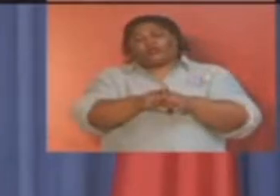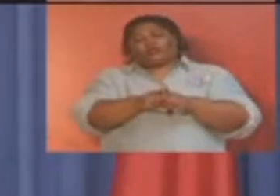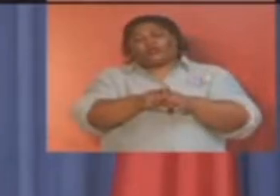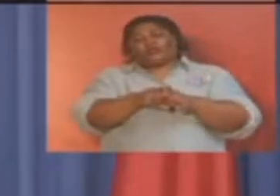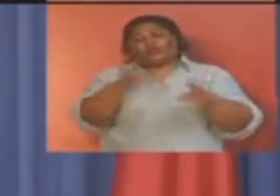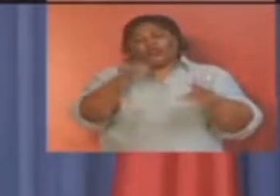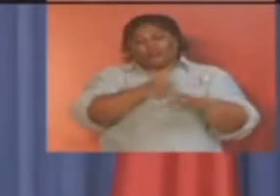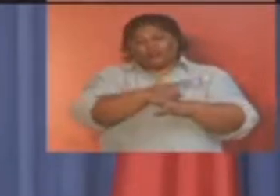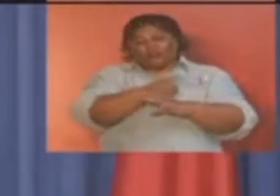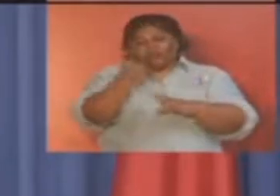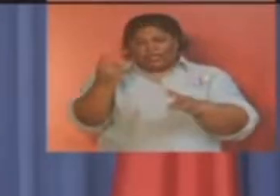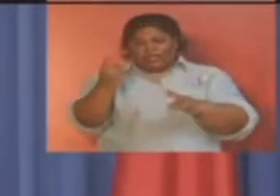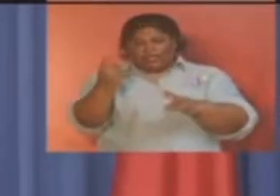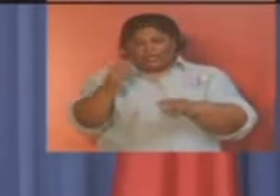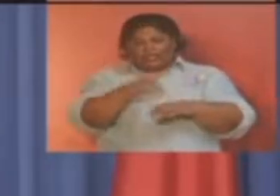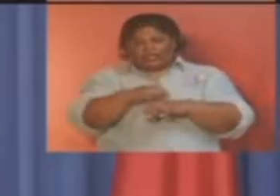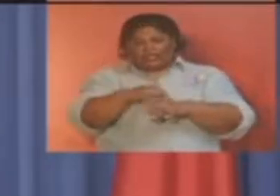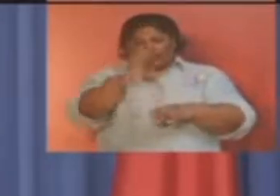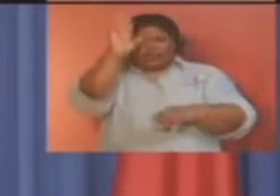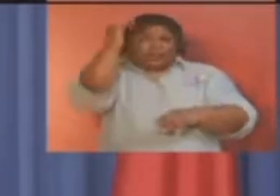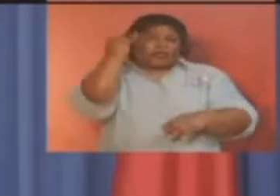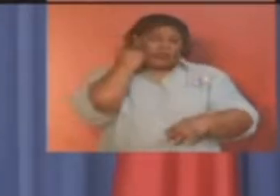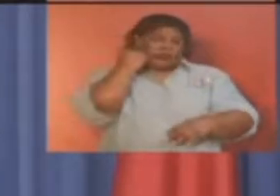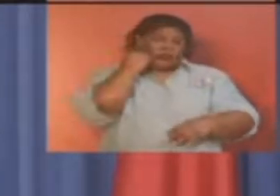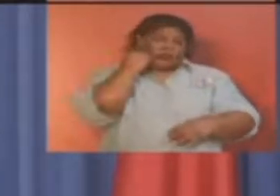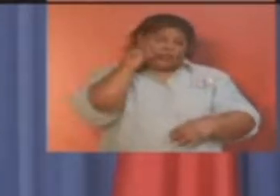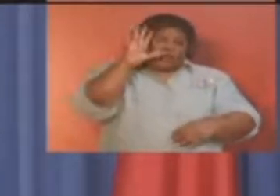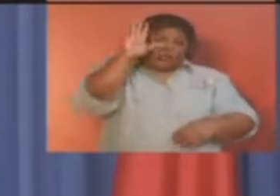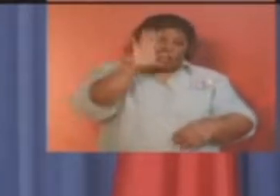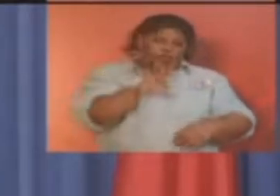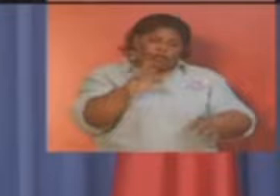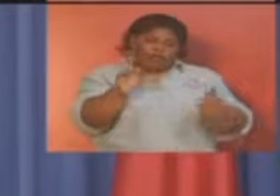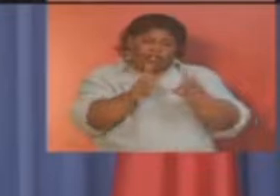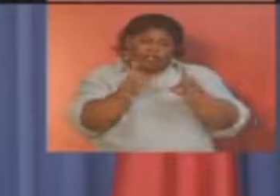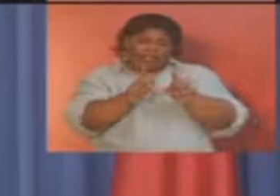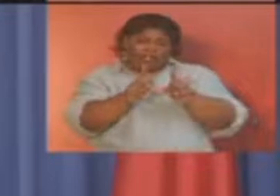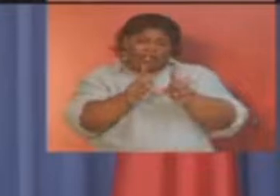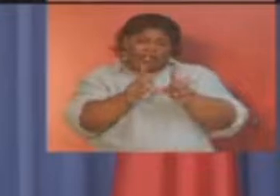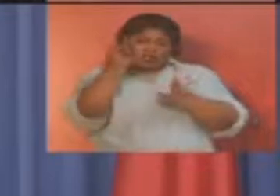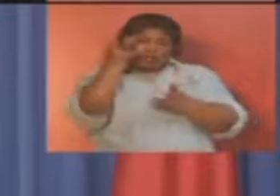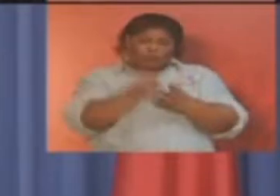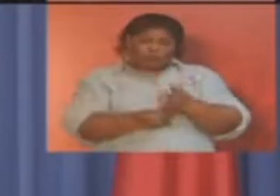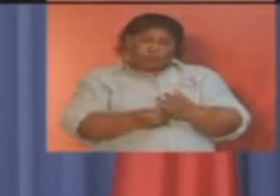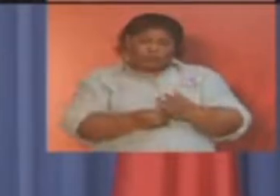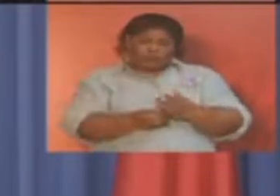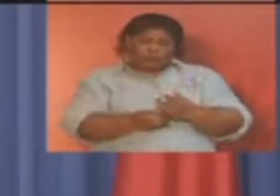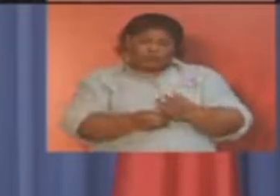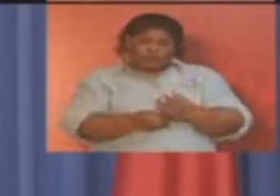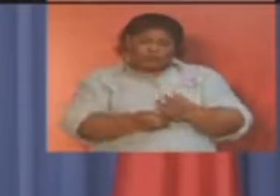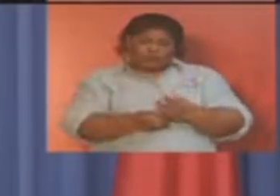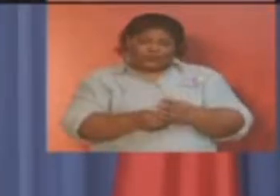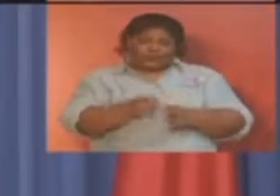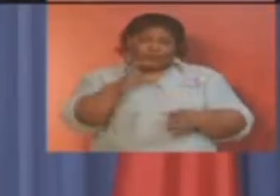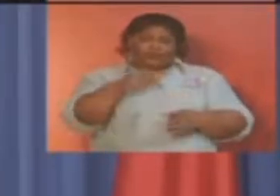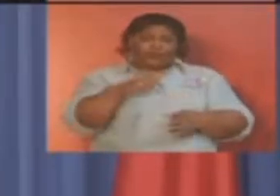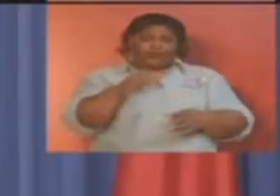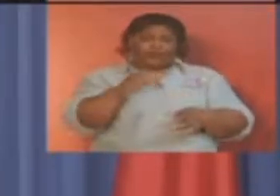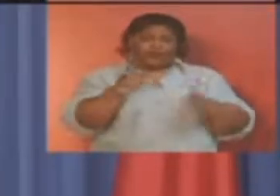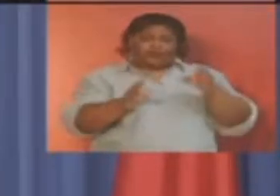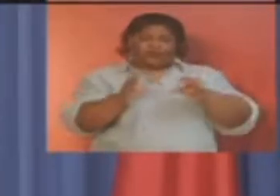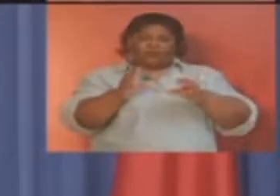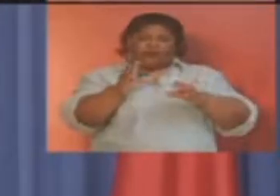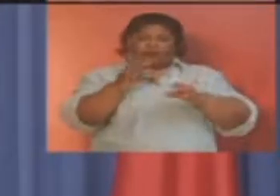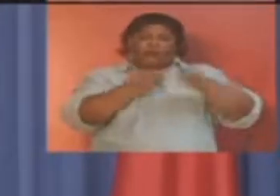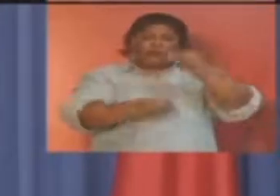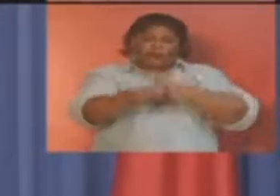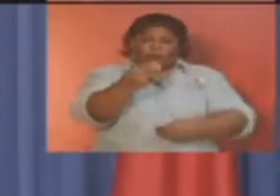date for persons whose licenses and transfer vehicles have expired, and we've put it now to September. So that has